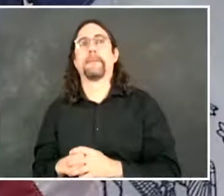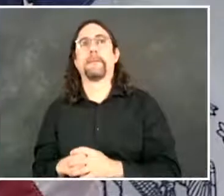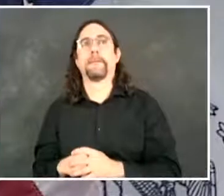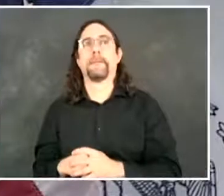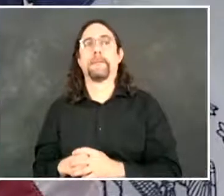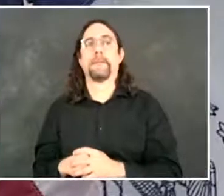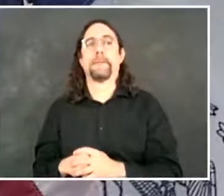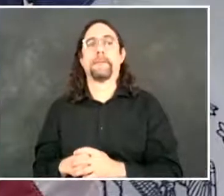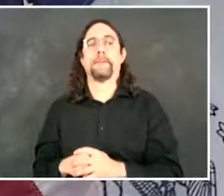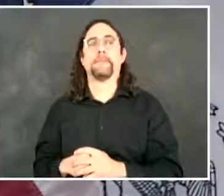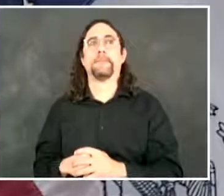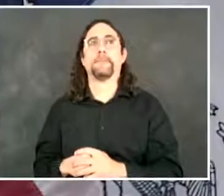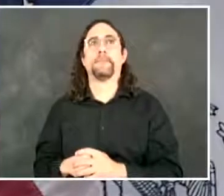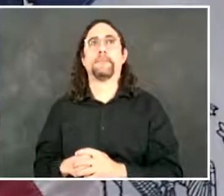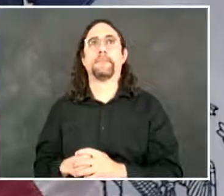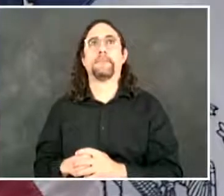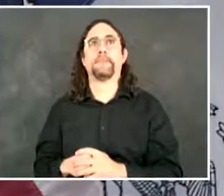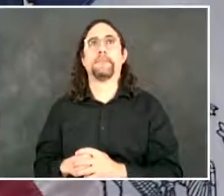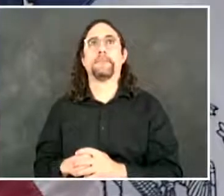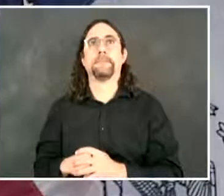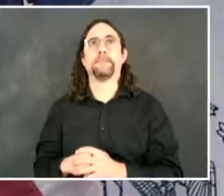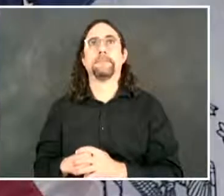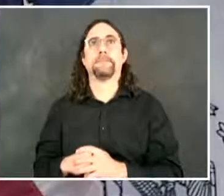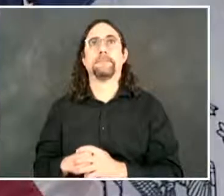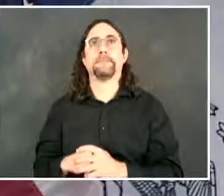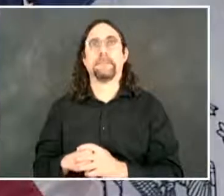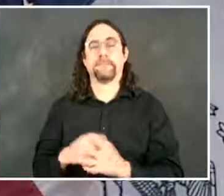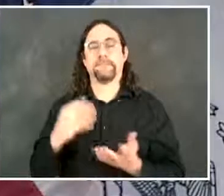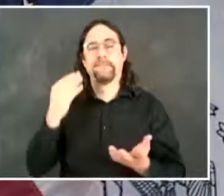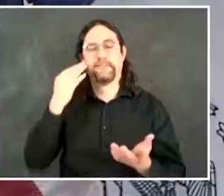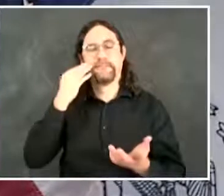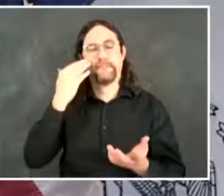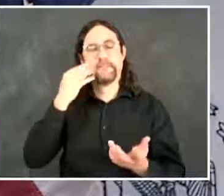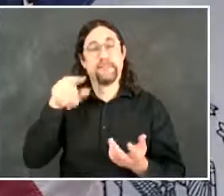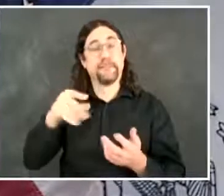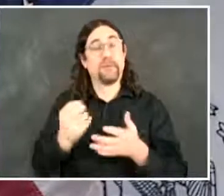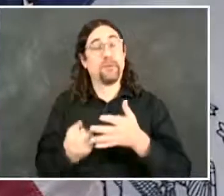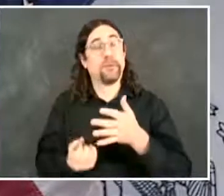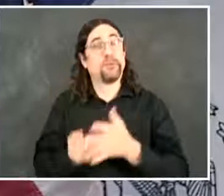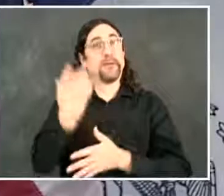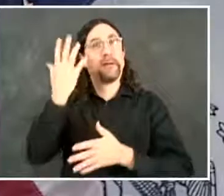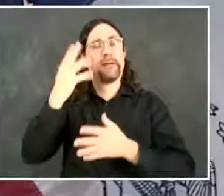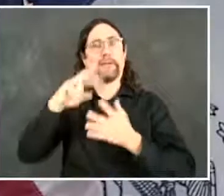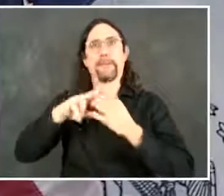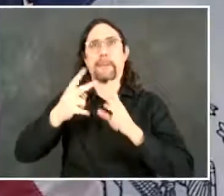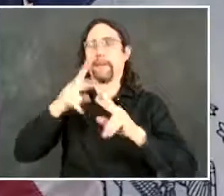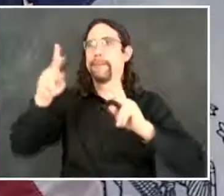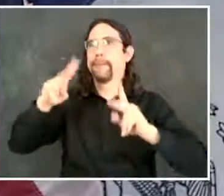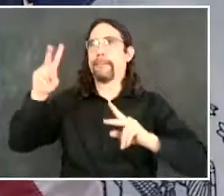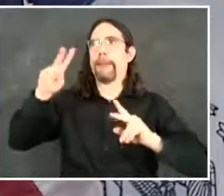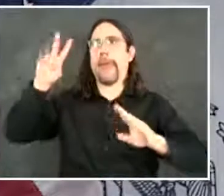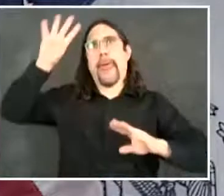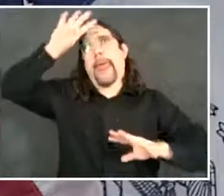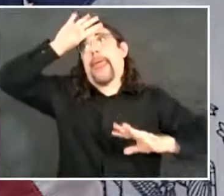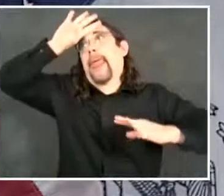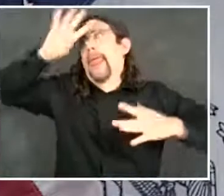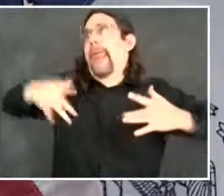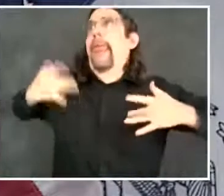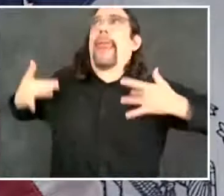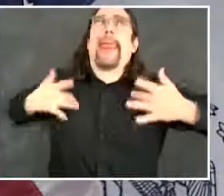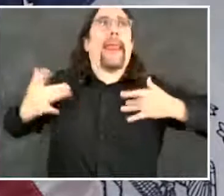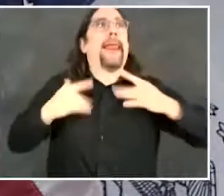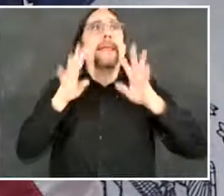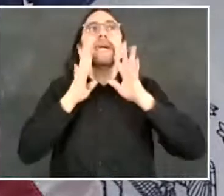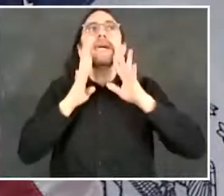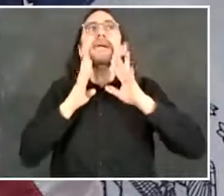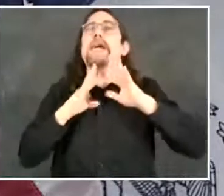all going to feel it more and more. And particularly our young people are restless, and I don't blame them.